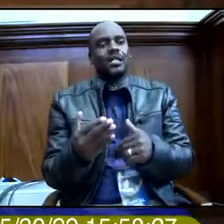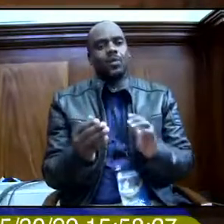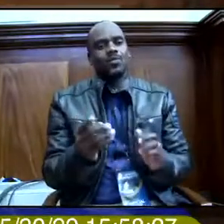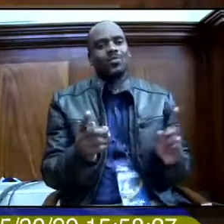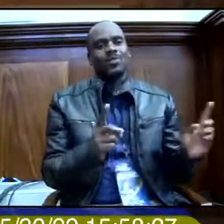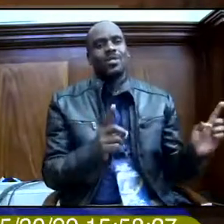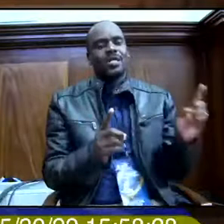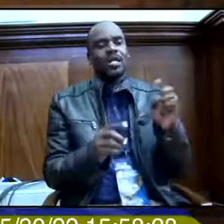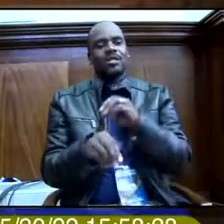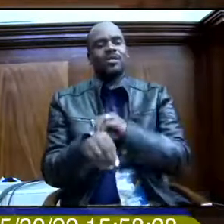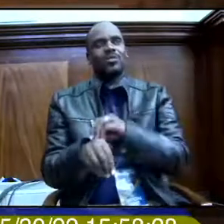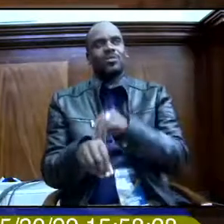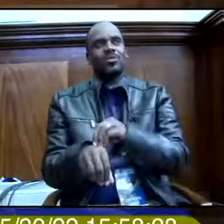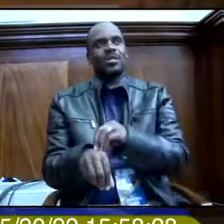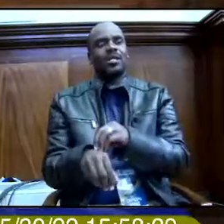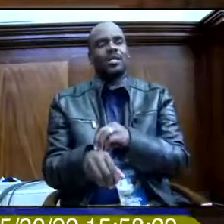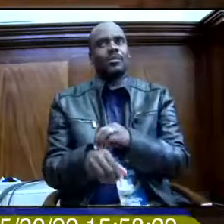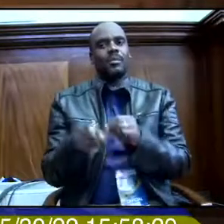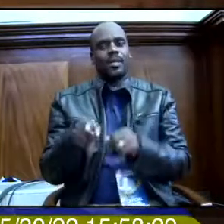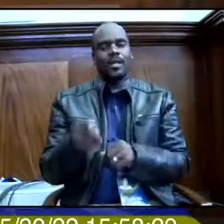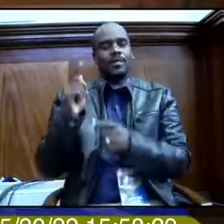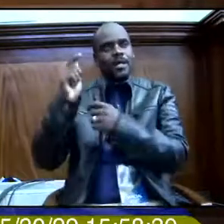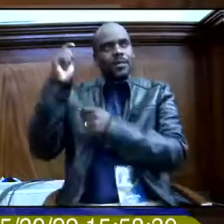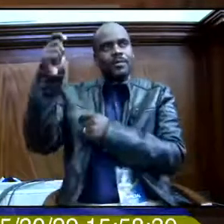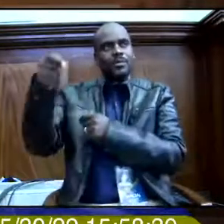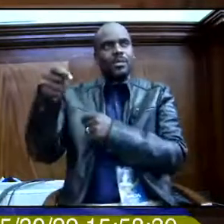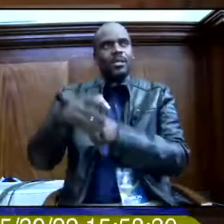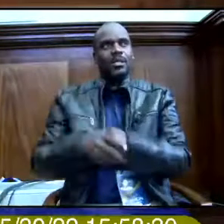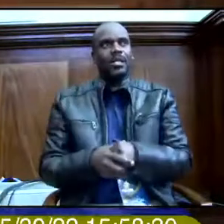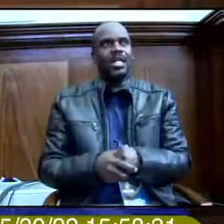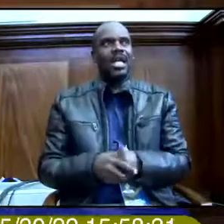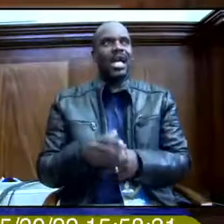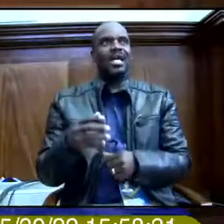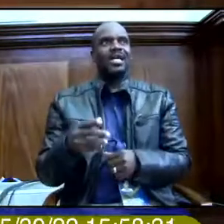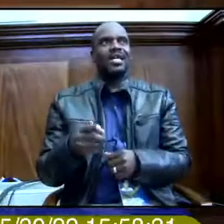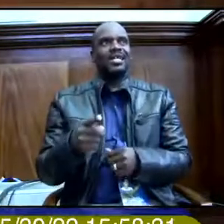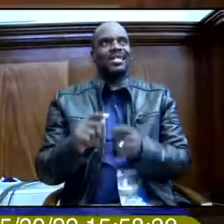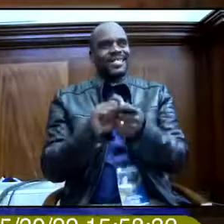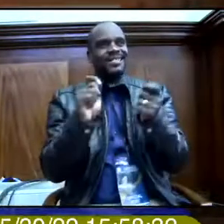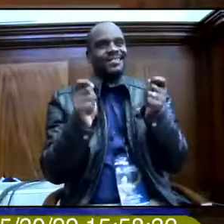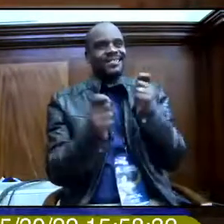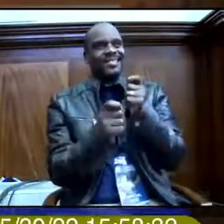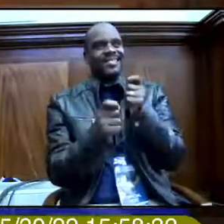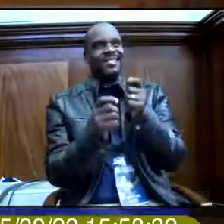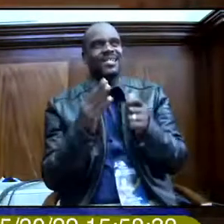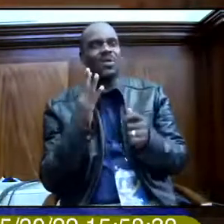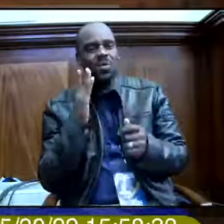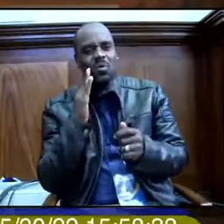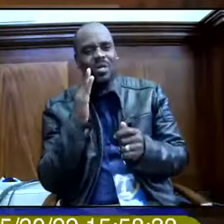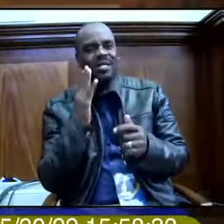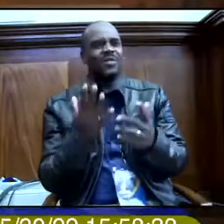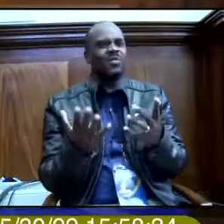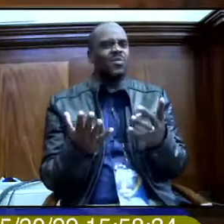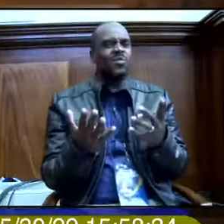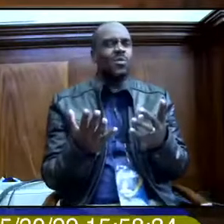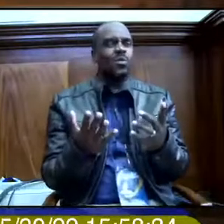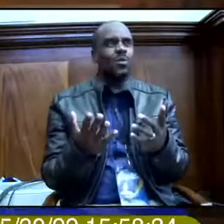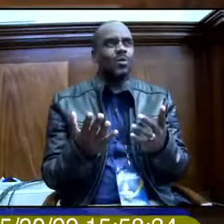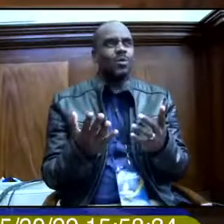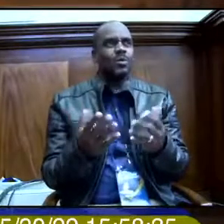a problem uh madam speaker when the champions of these